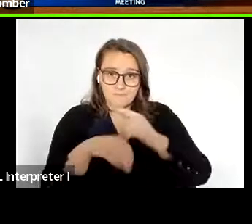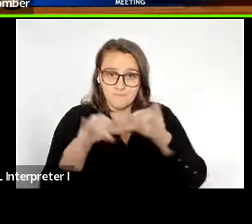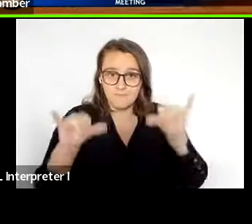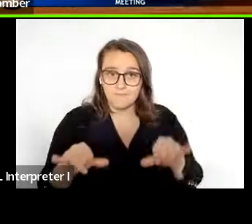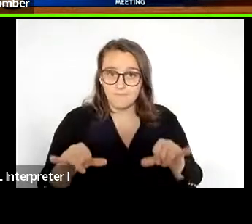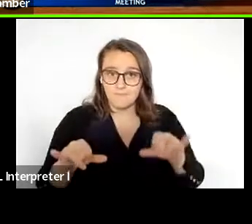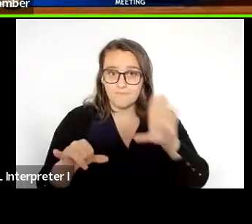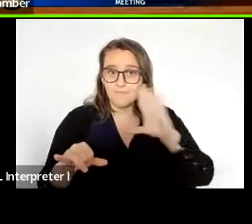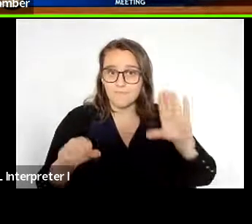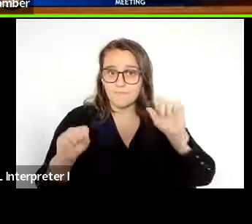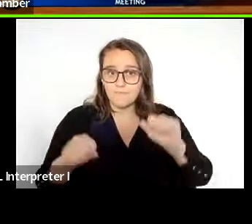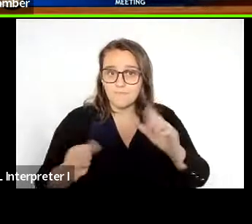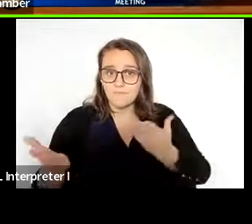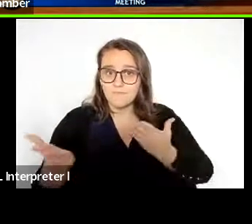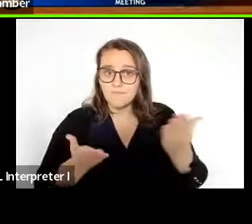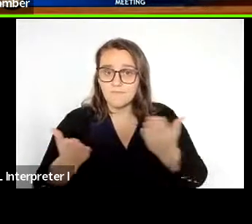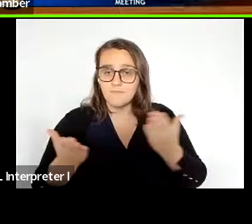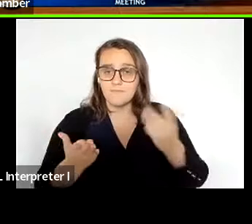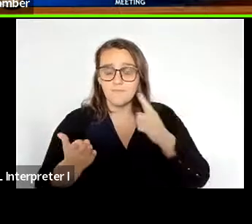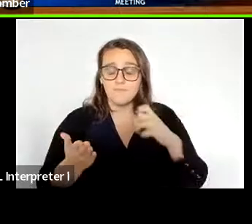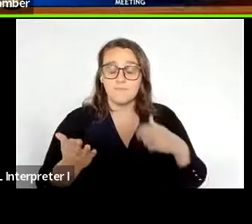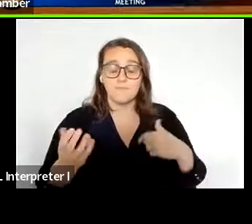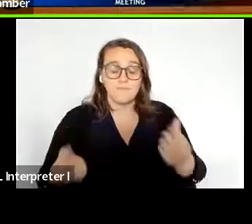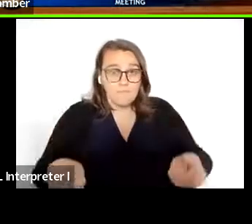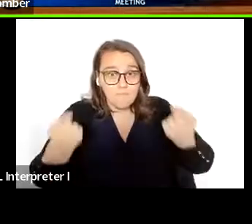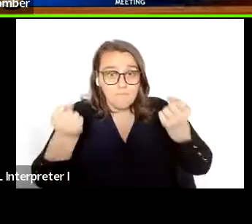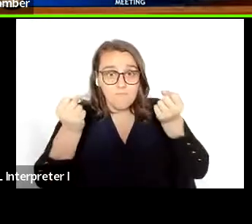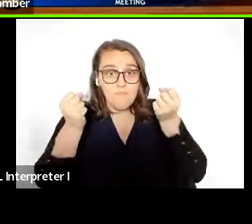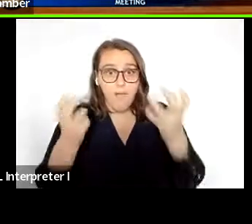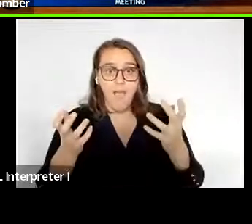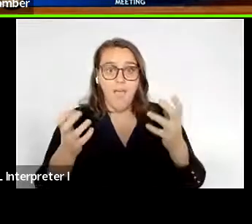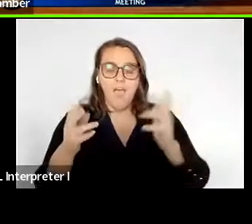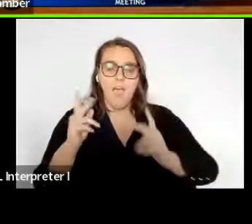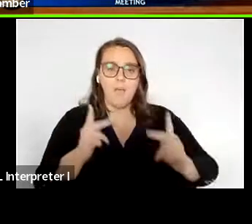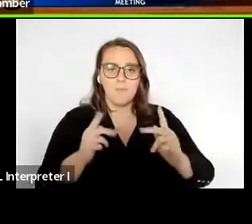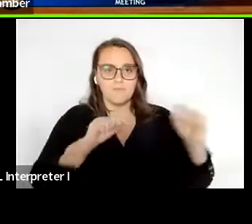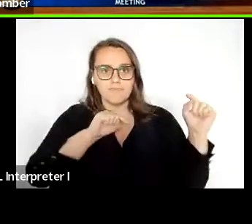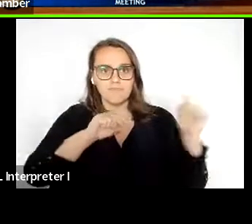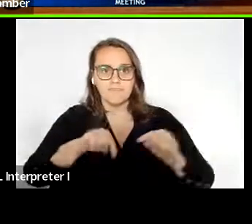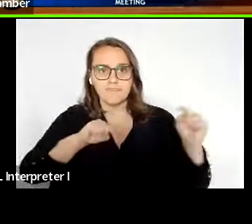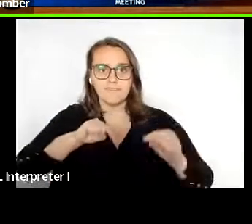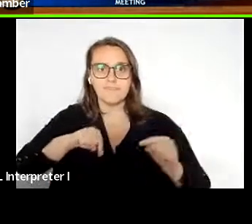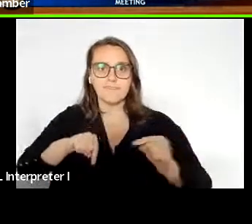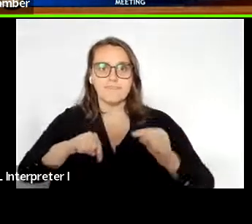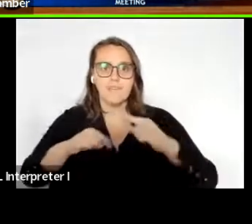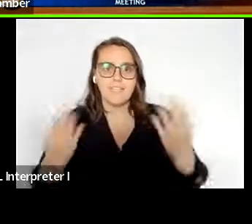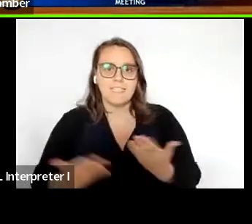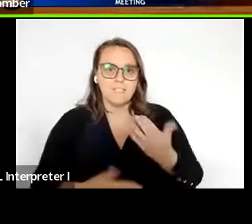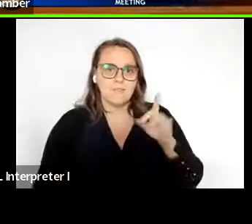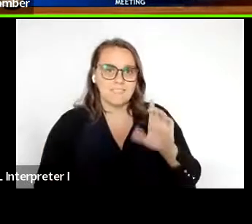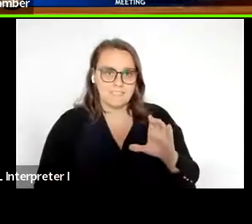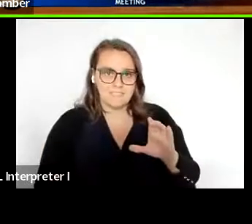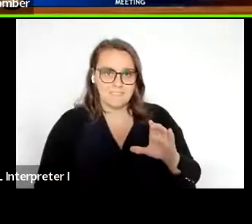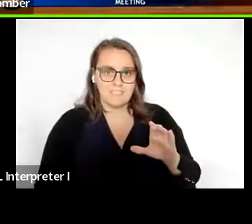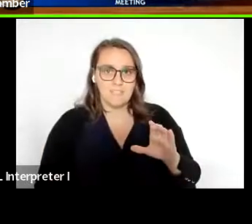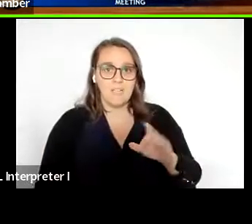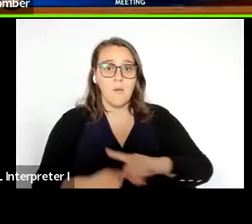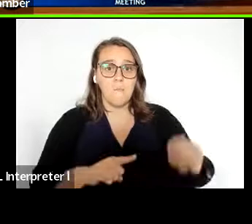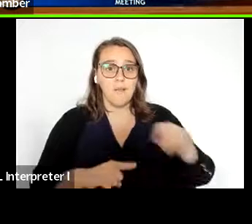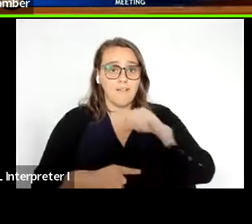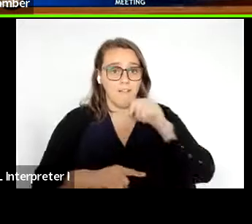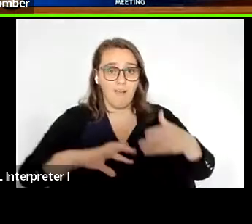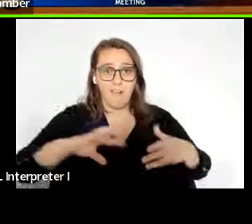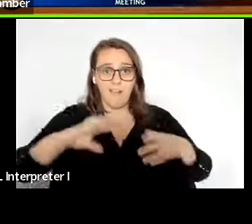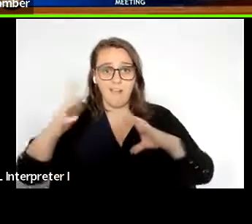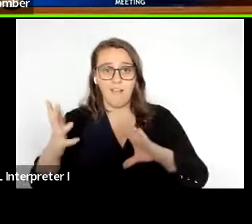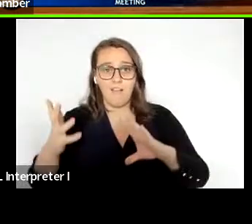address and serve the influx of new people coming to our city at a rapid pace while not destabilizing our existing